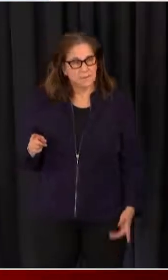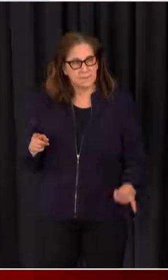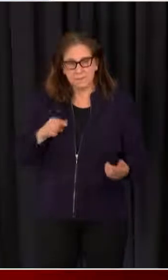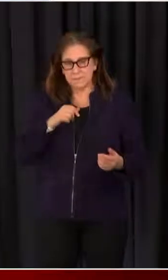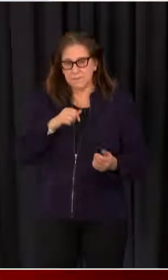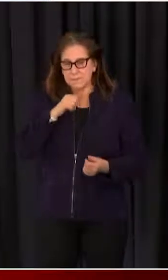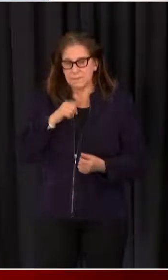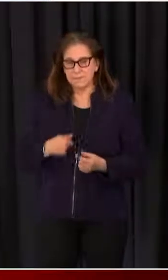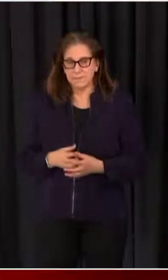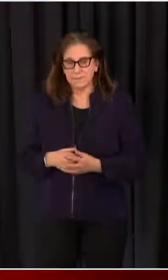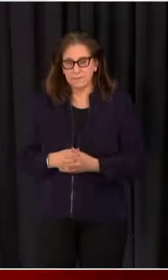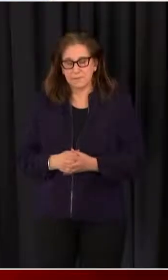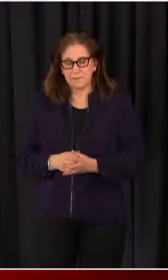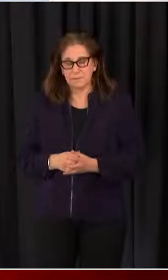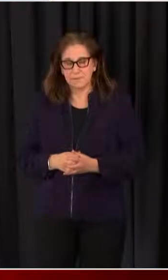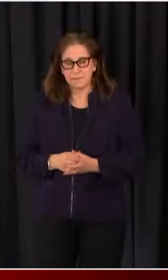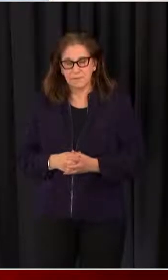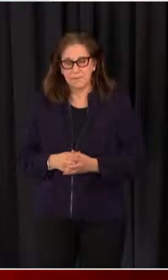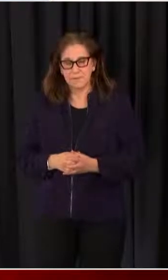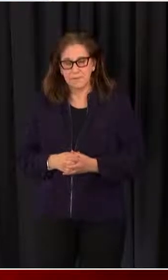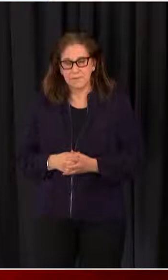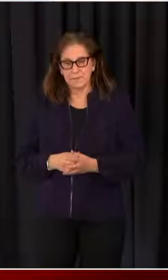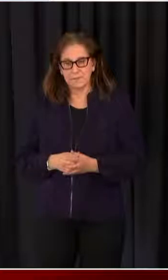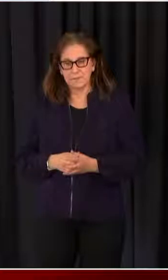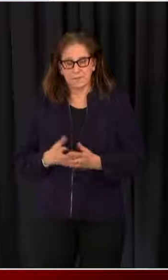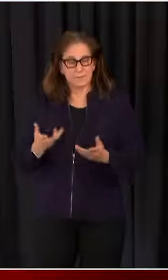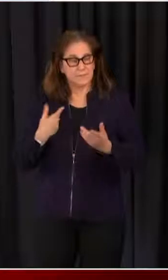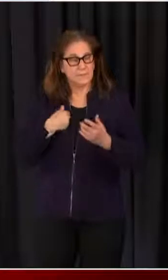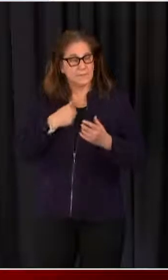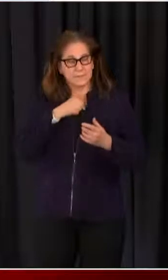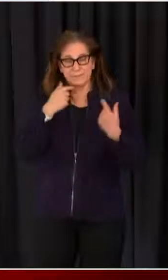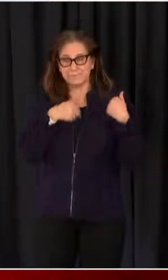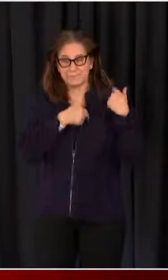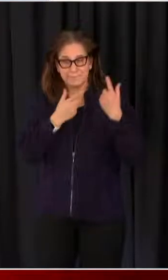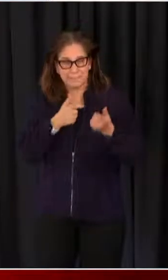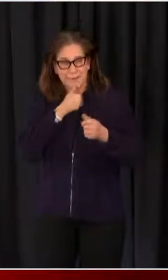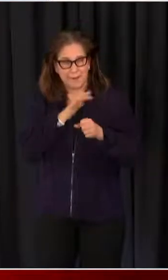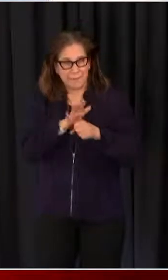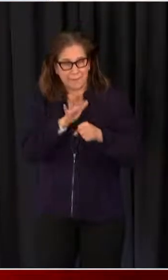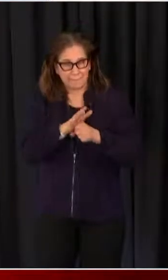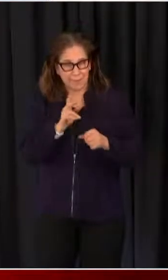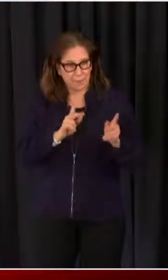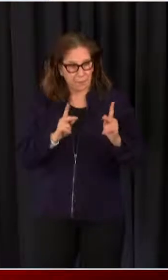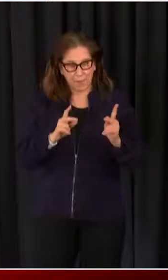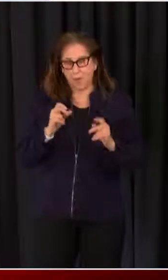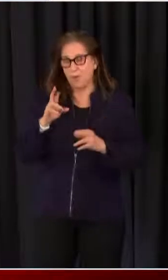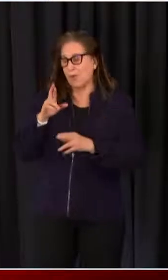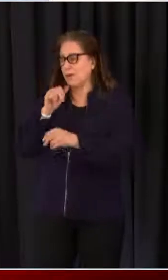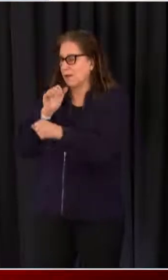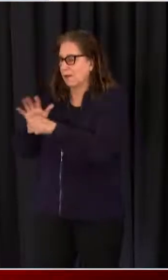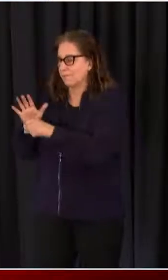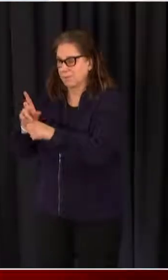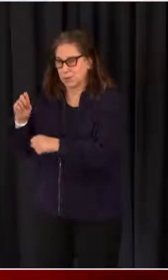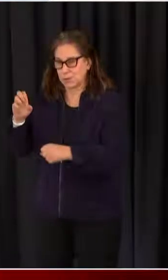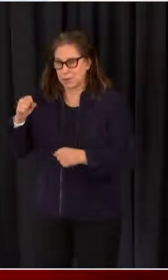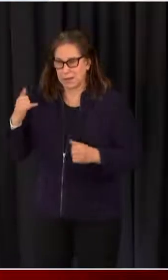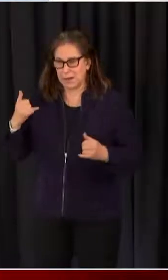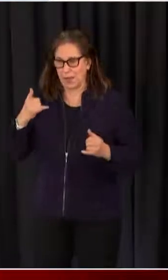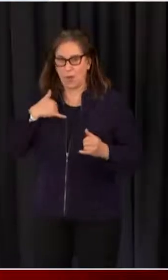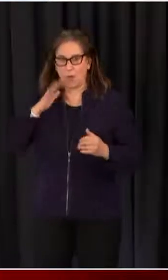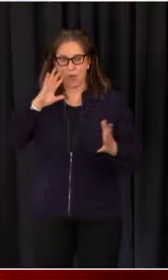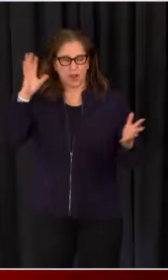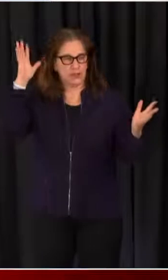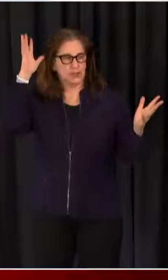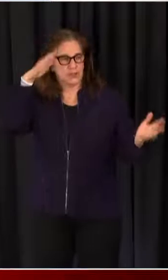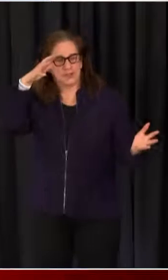vaccine to justify or to need to open that location at this point. So GW, Medical Faculty Associates, will be our